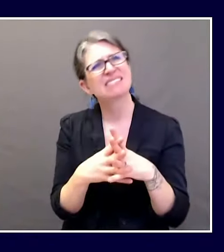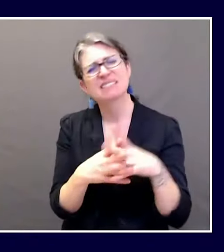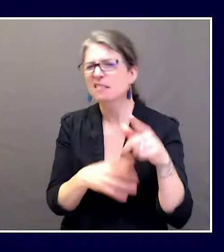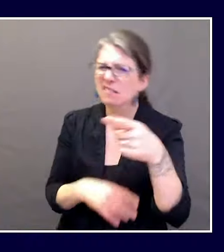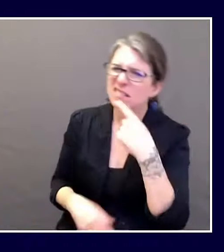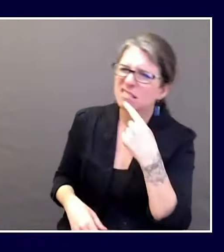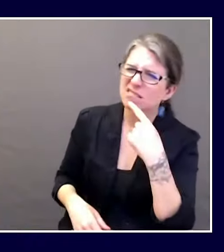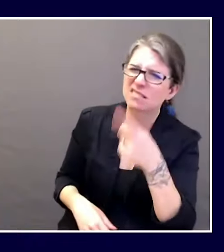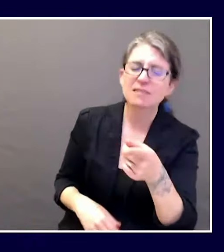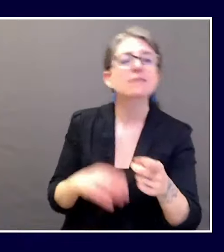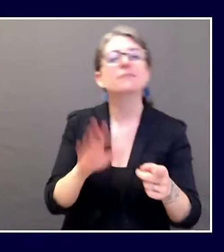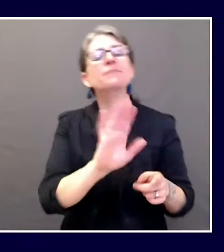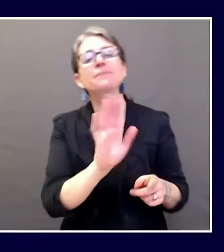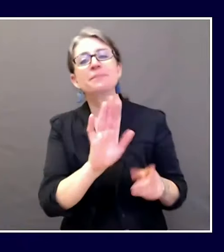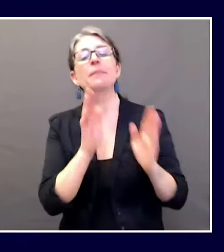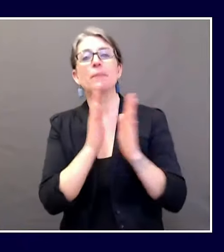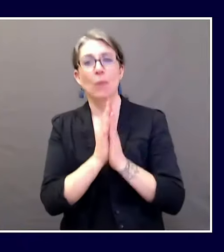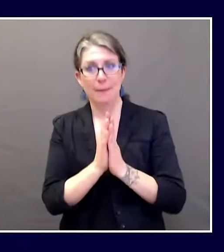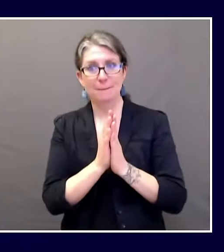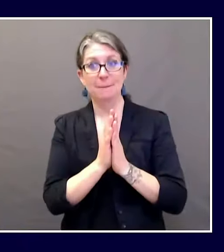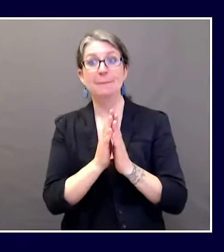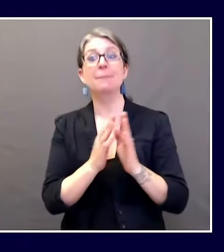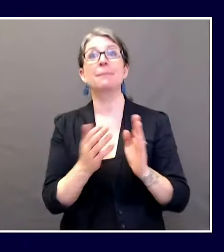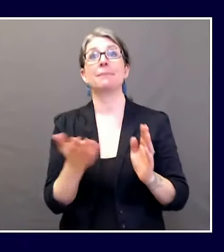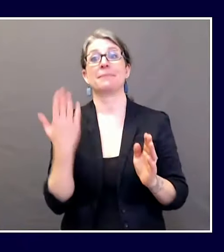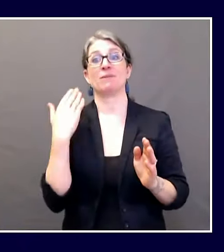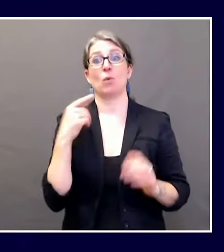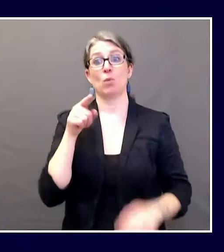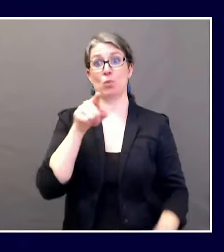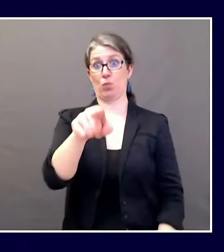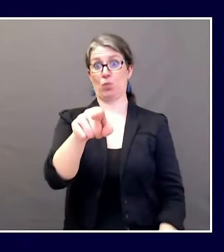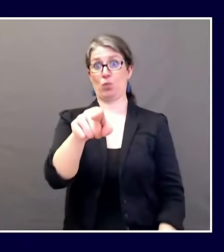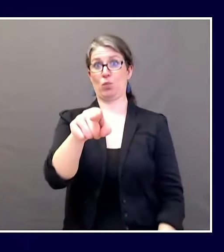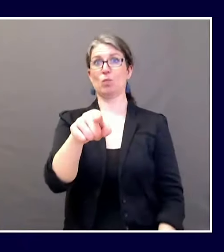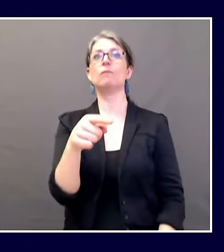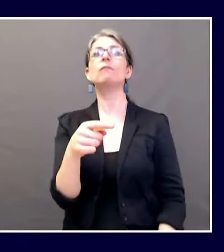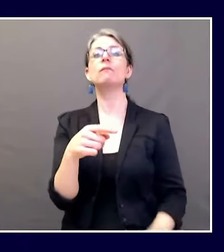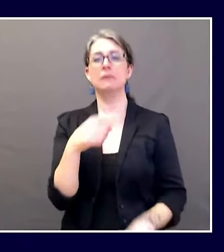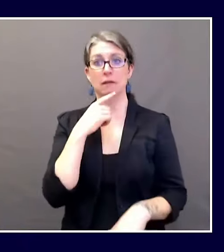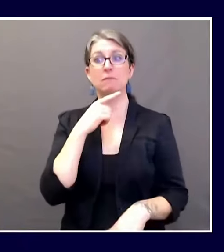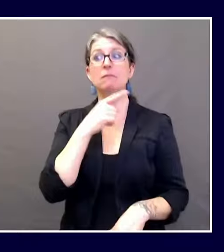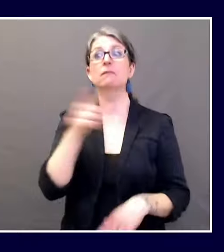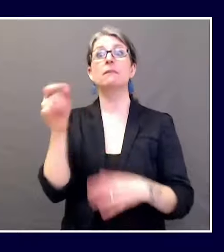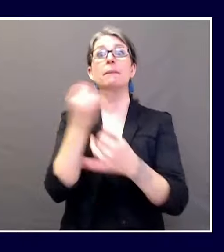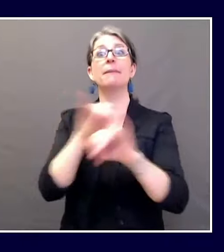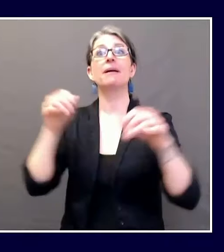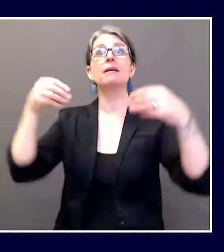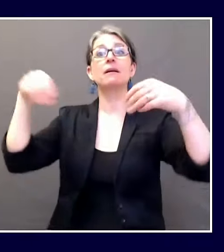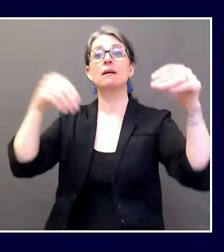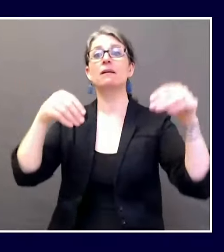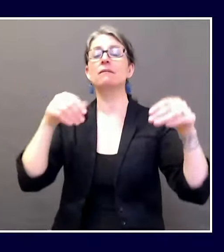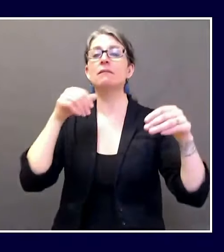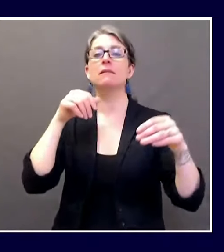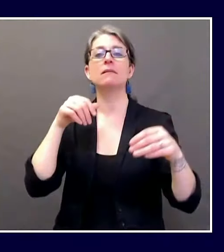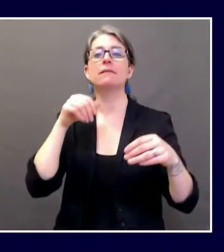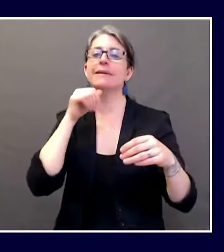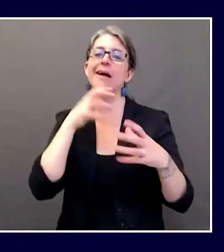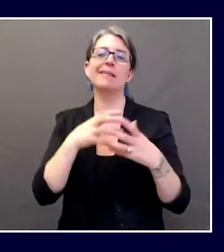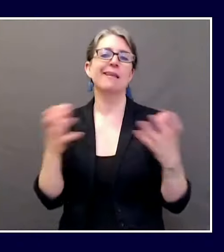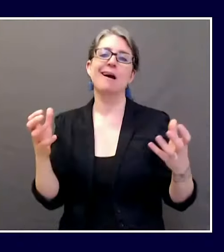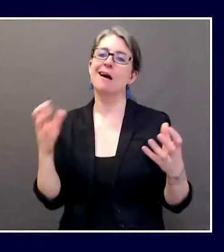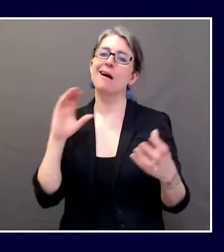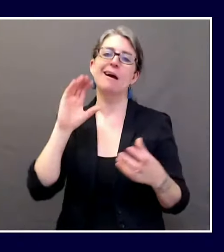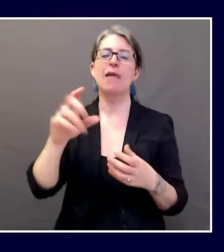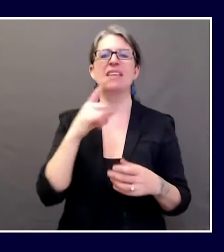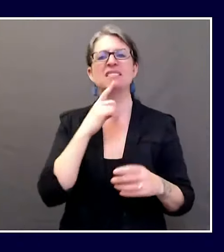significant allocation to independent pharmacies, and then I thought you said that they weren't seeing any allocation. So are they getting any or none? Let me